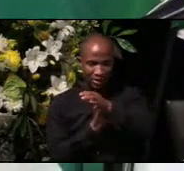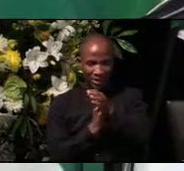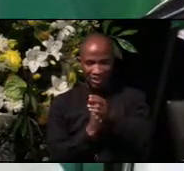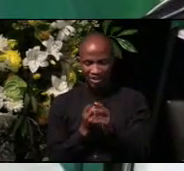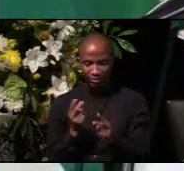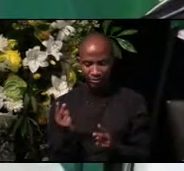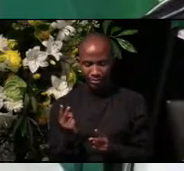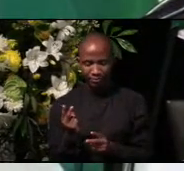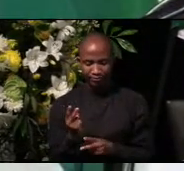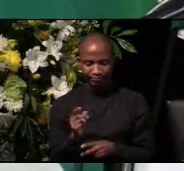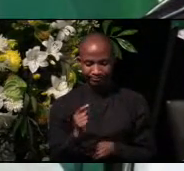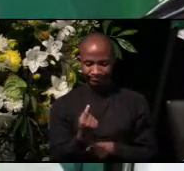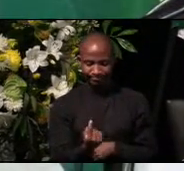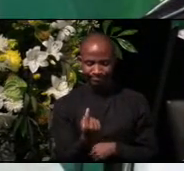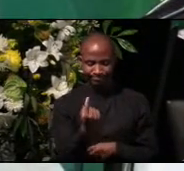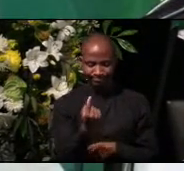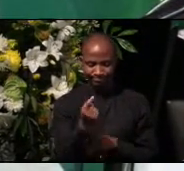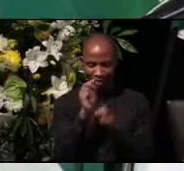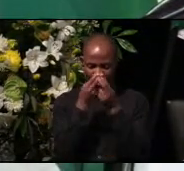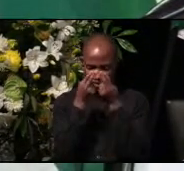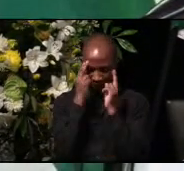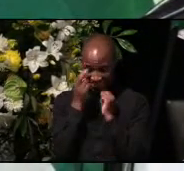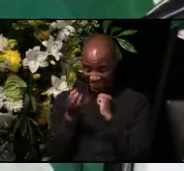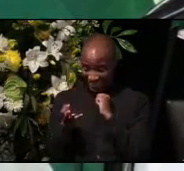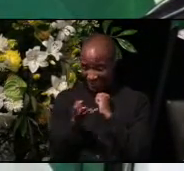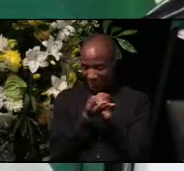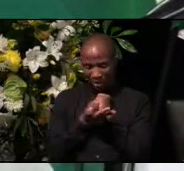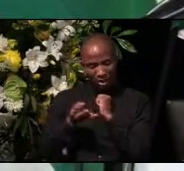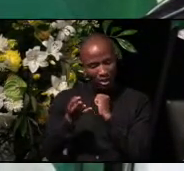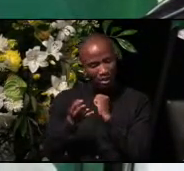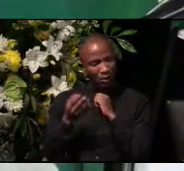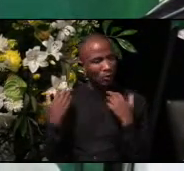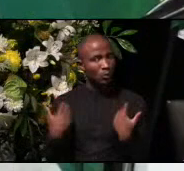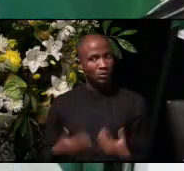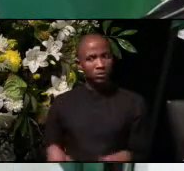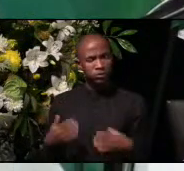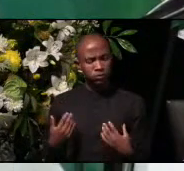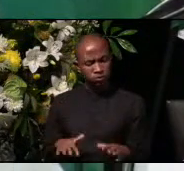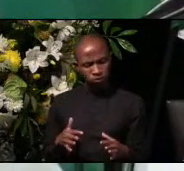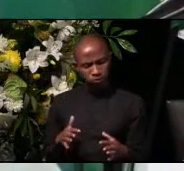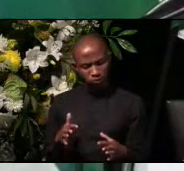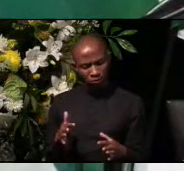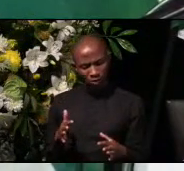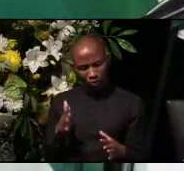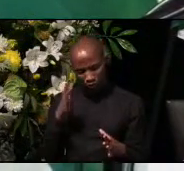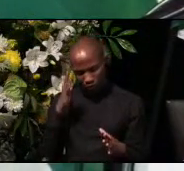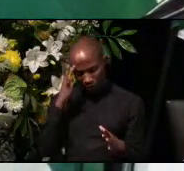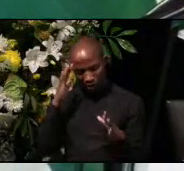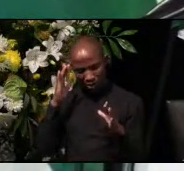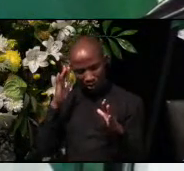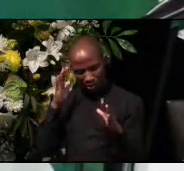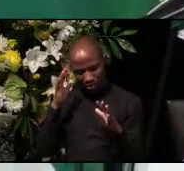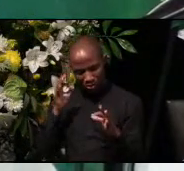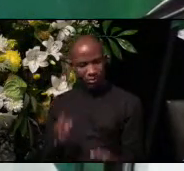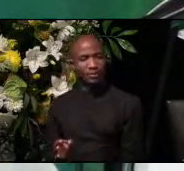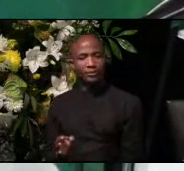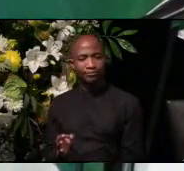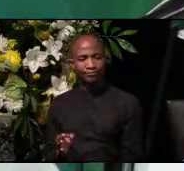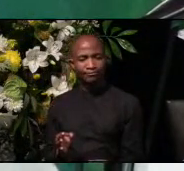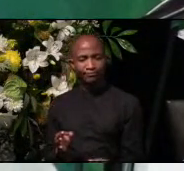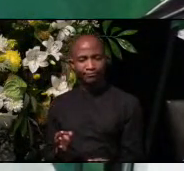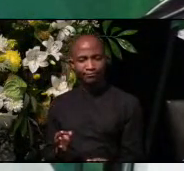and the University are determined that this lecture